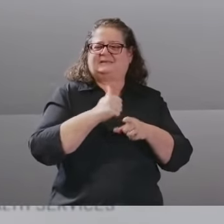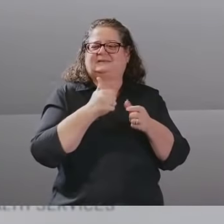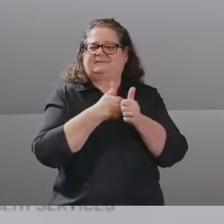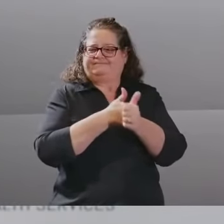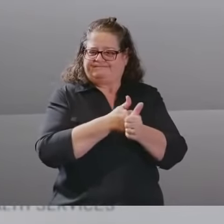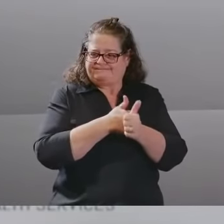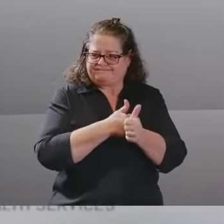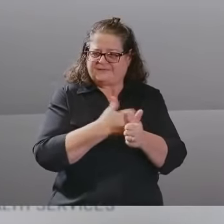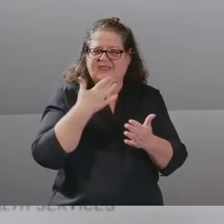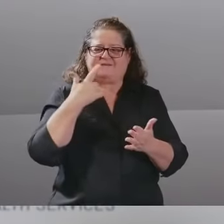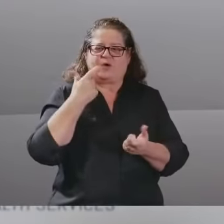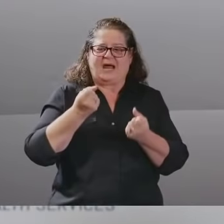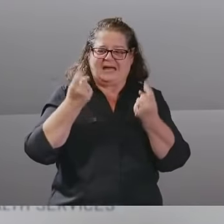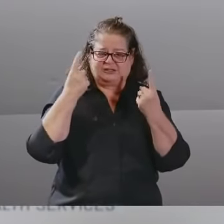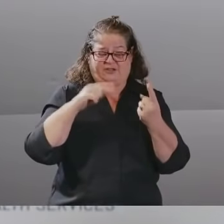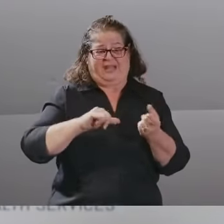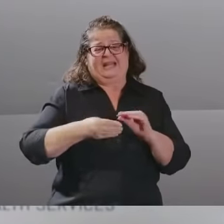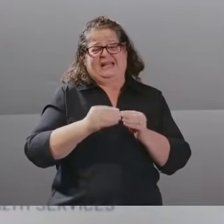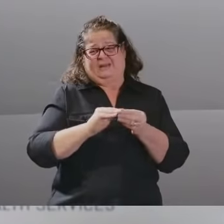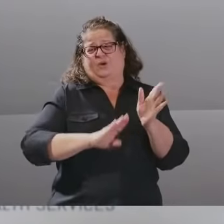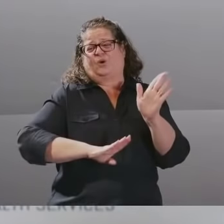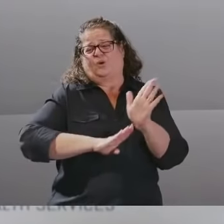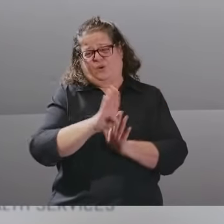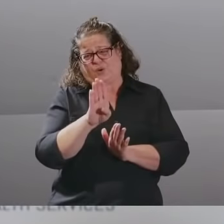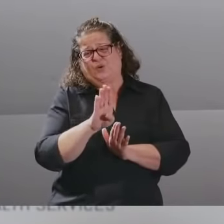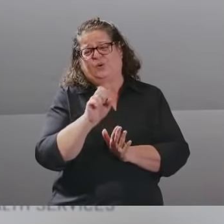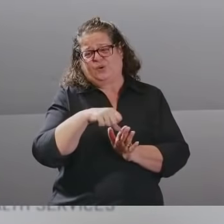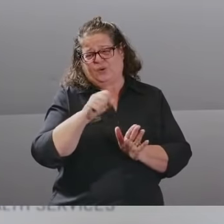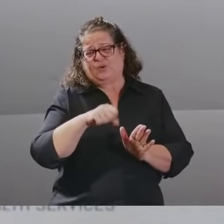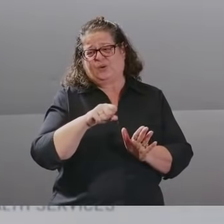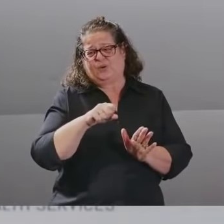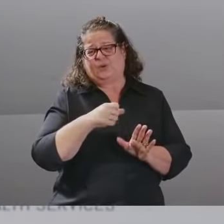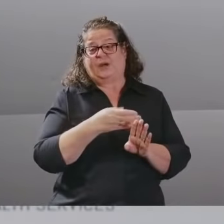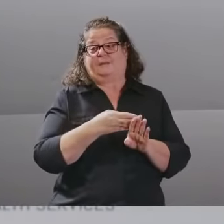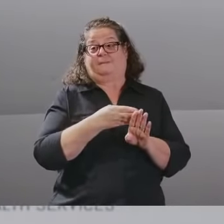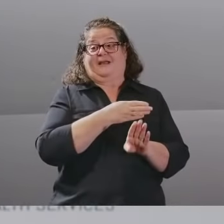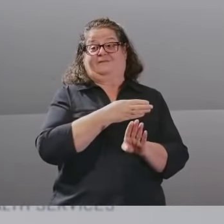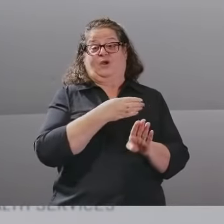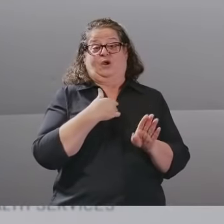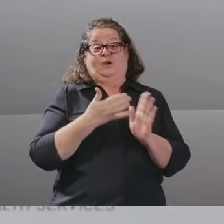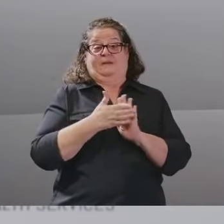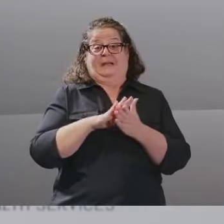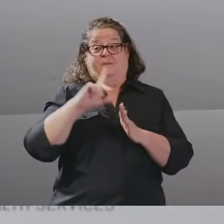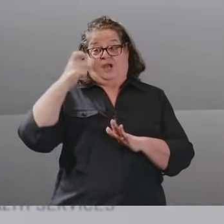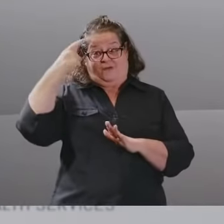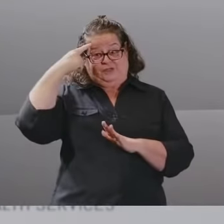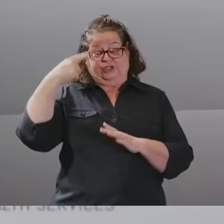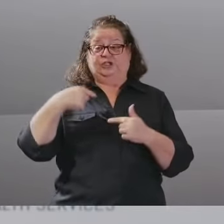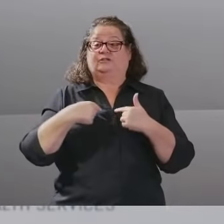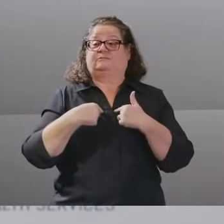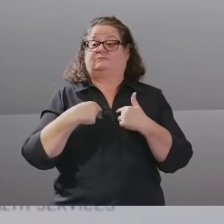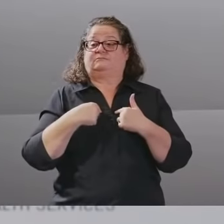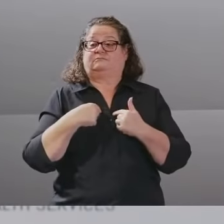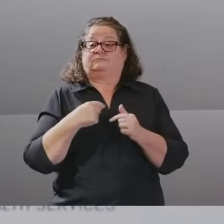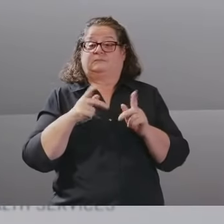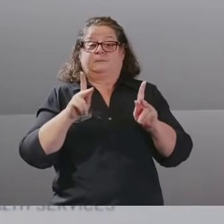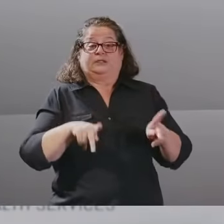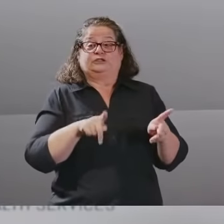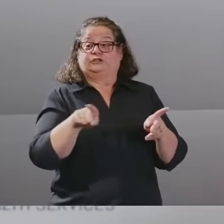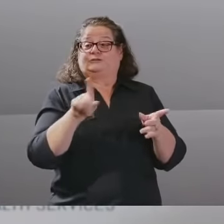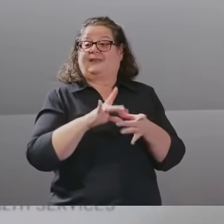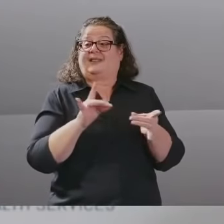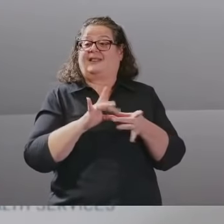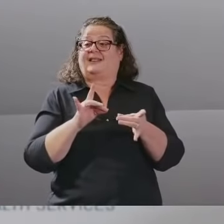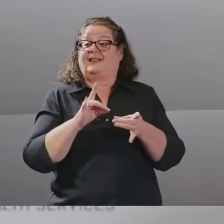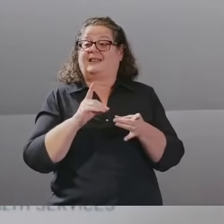think long before I came into office, someone said that the greater part of instruction is being reminded of things that